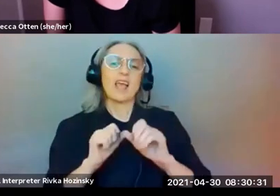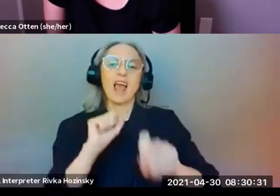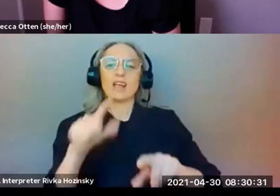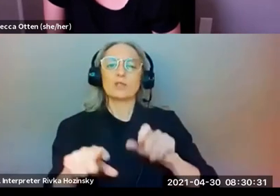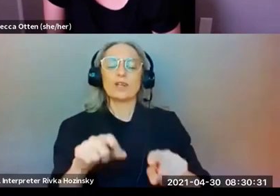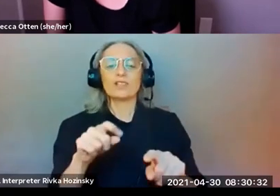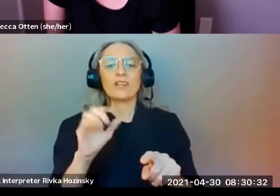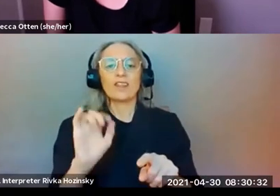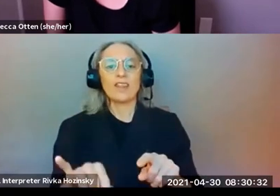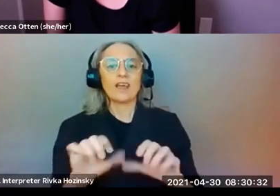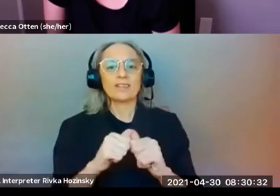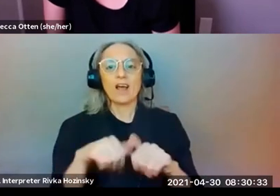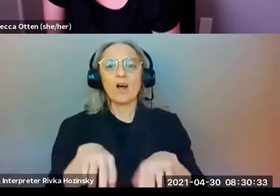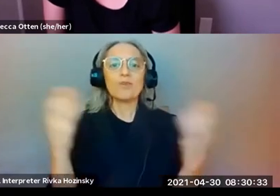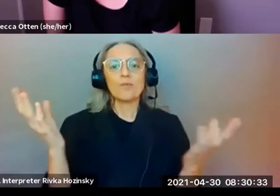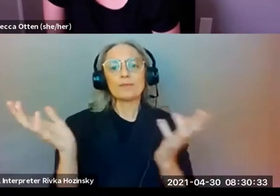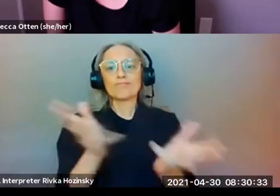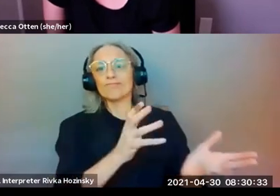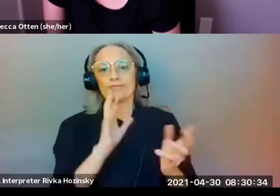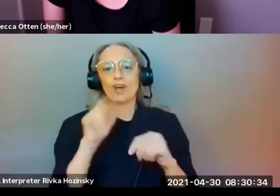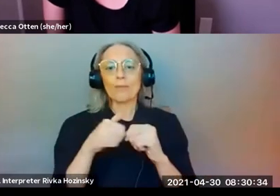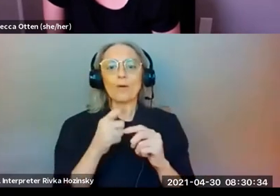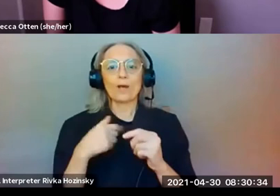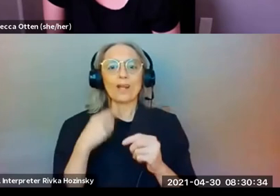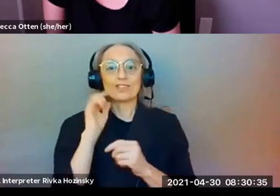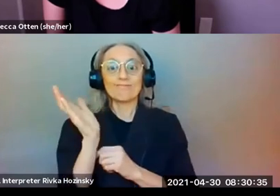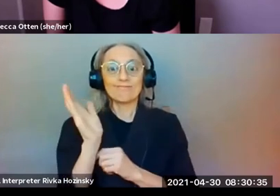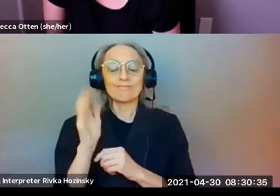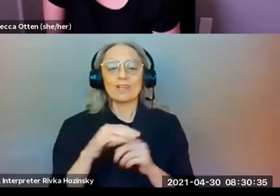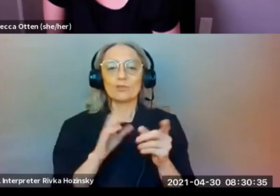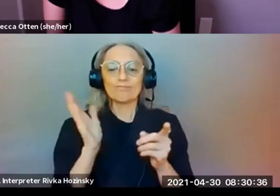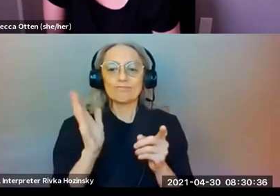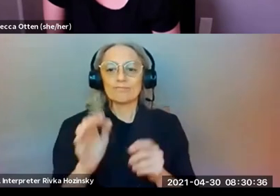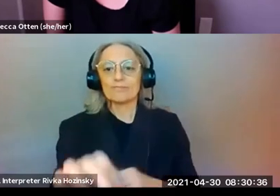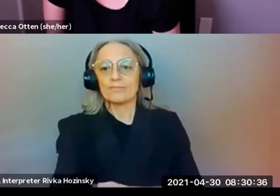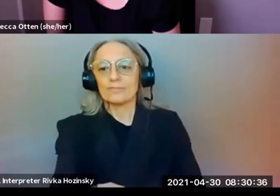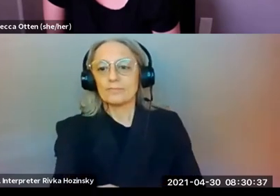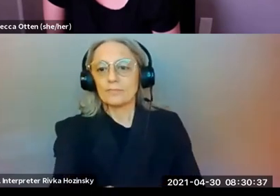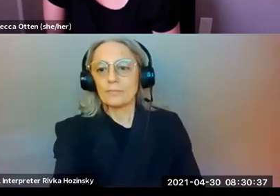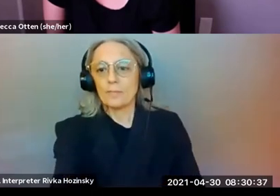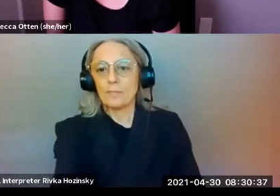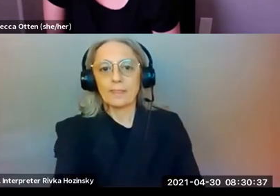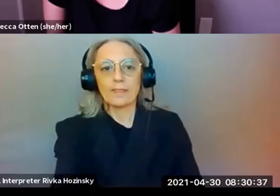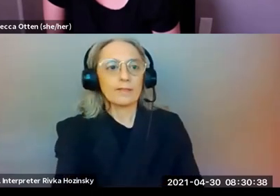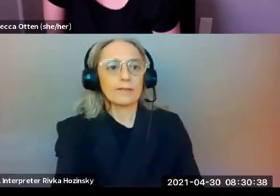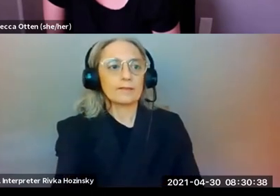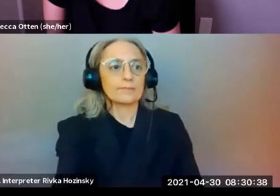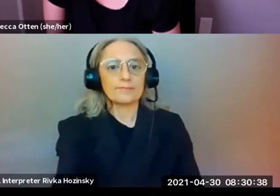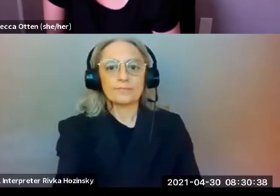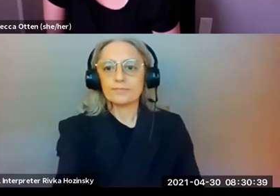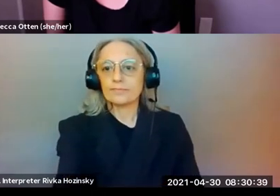talking about. Because like, as you had pointed out that, you know, you're coming from Trinidad and coming